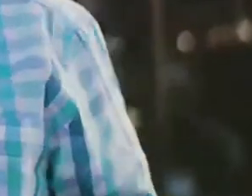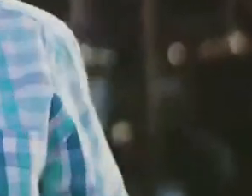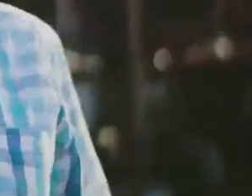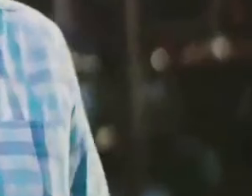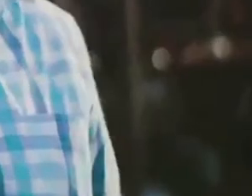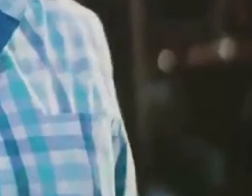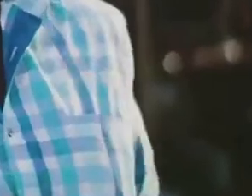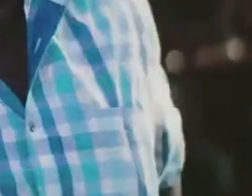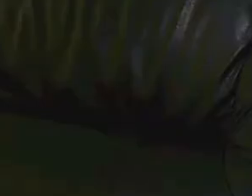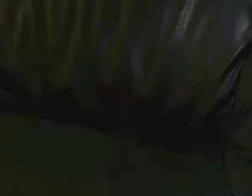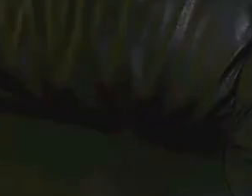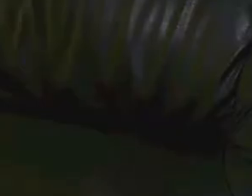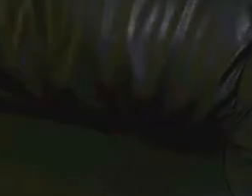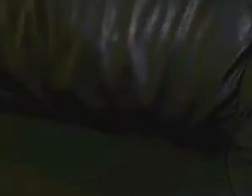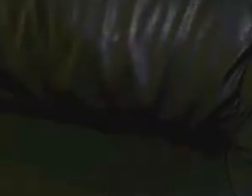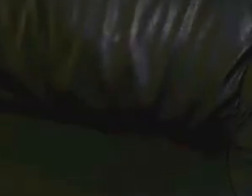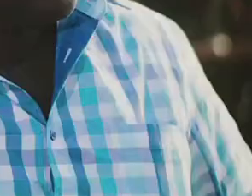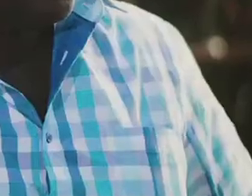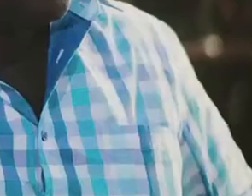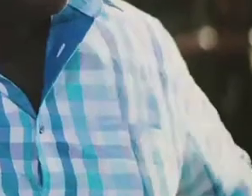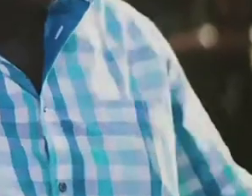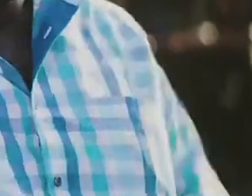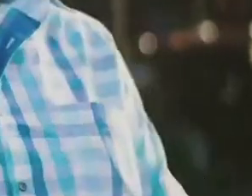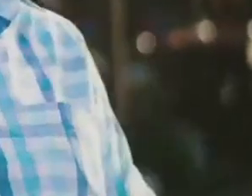can provide for us.